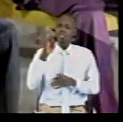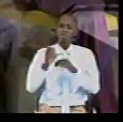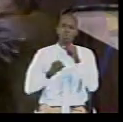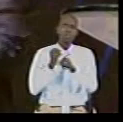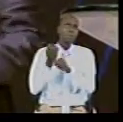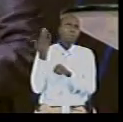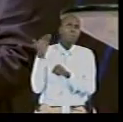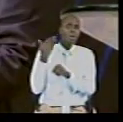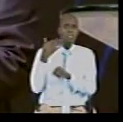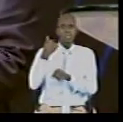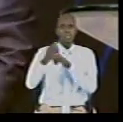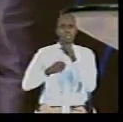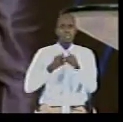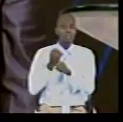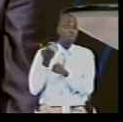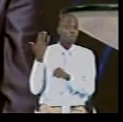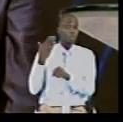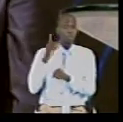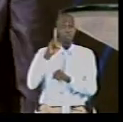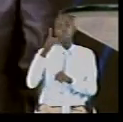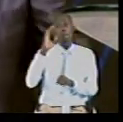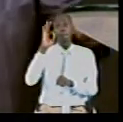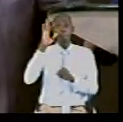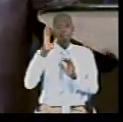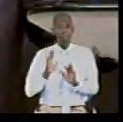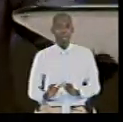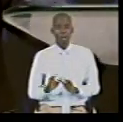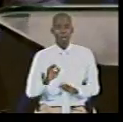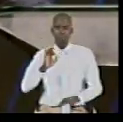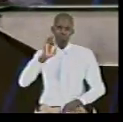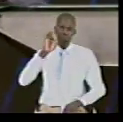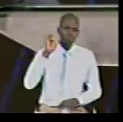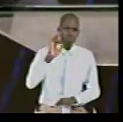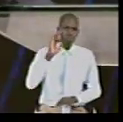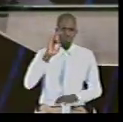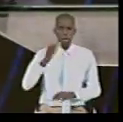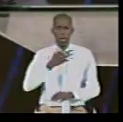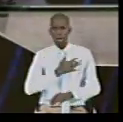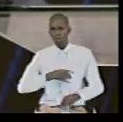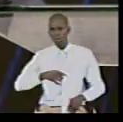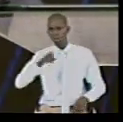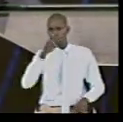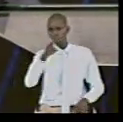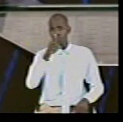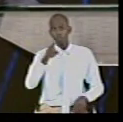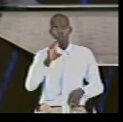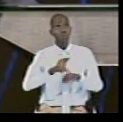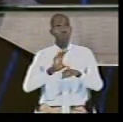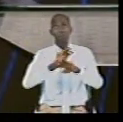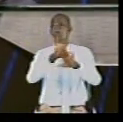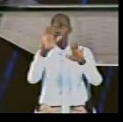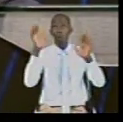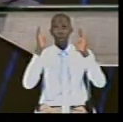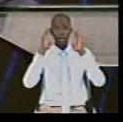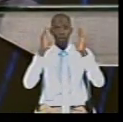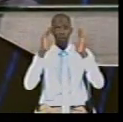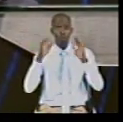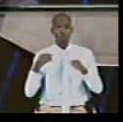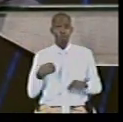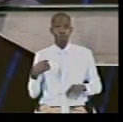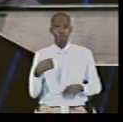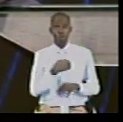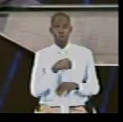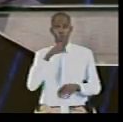the pastor was preaching, and he pointed at them and he said, hey church, we must